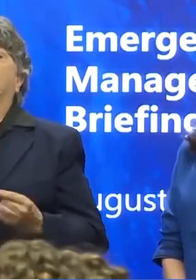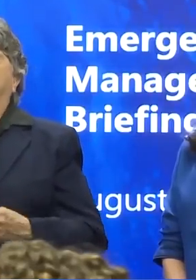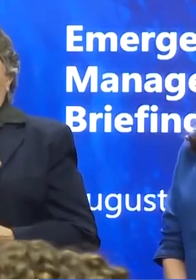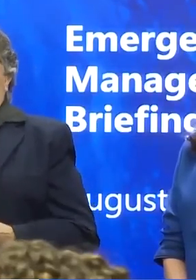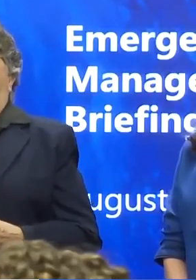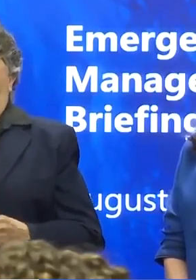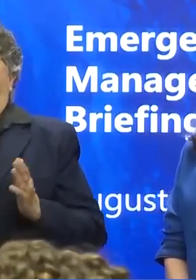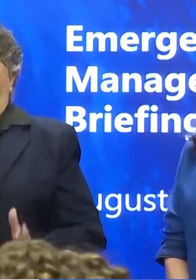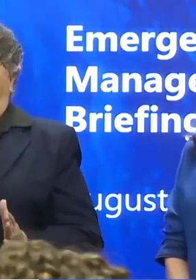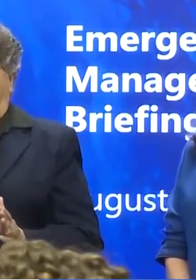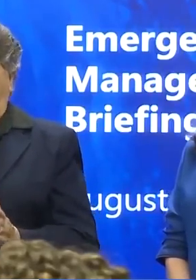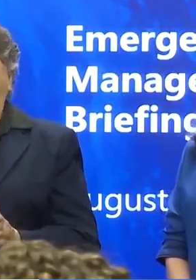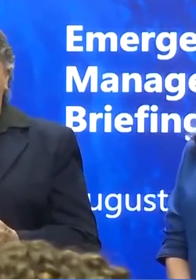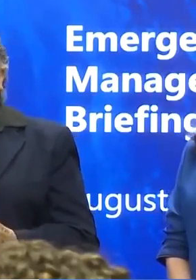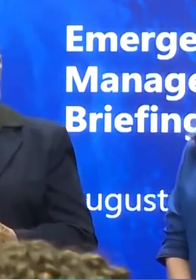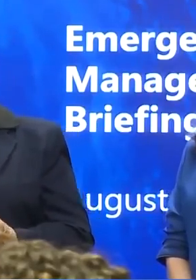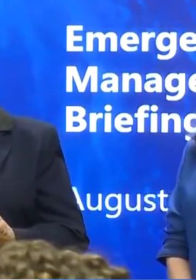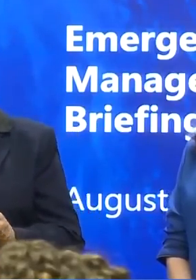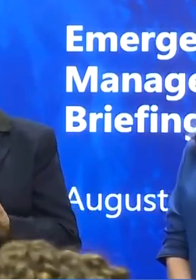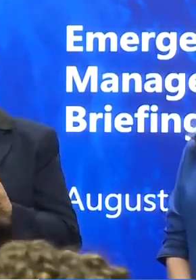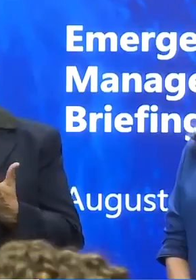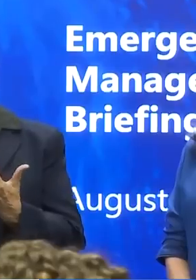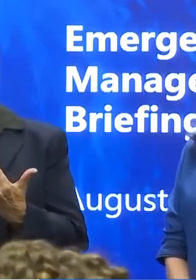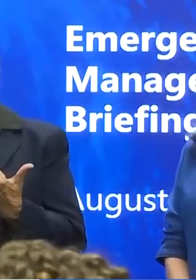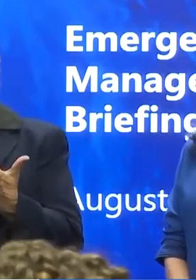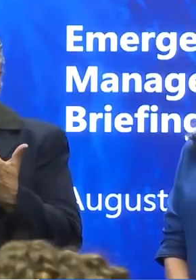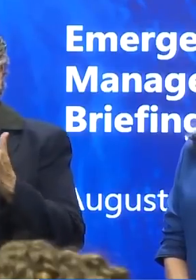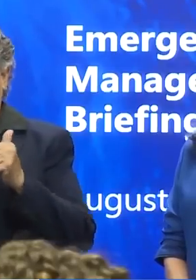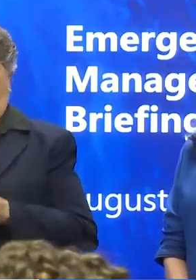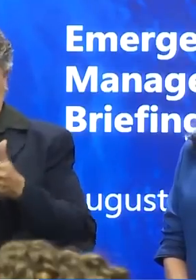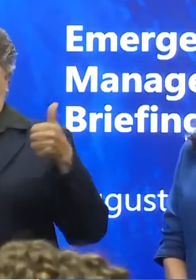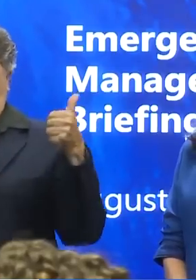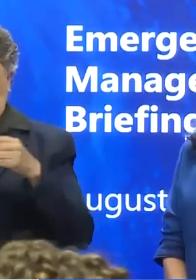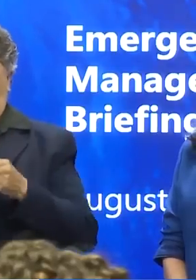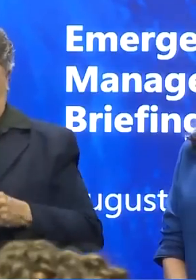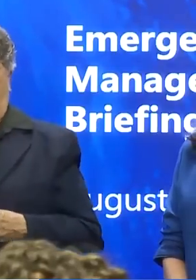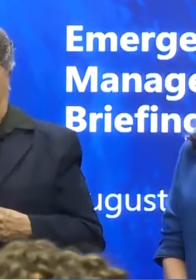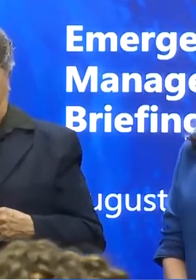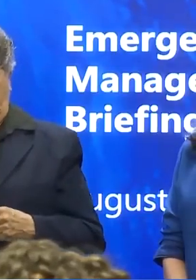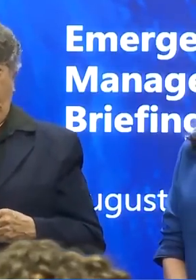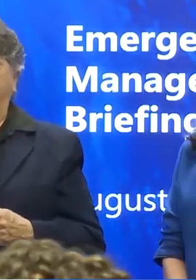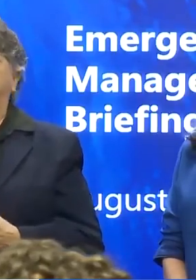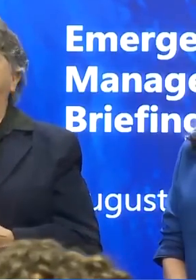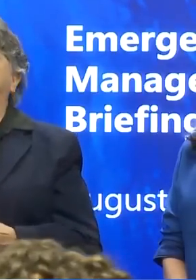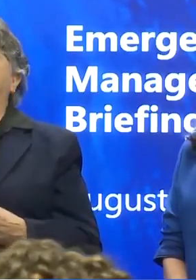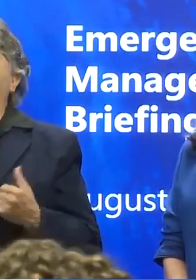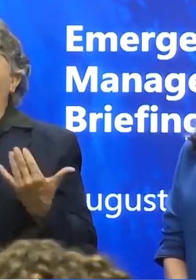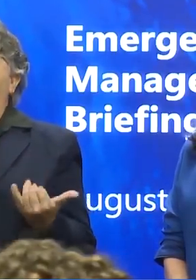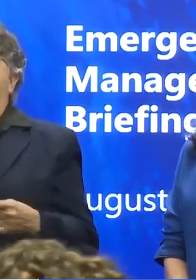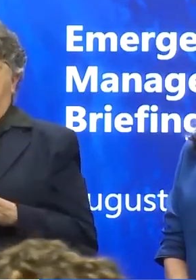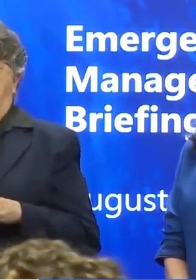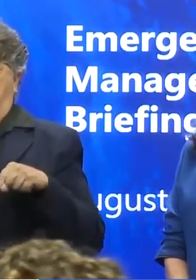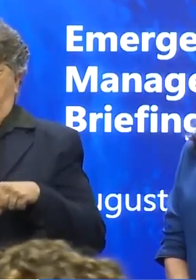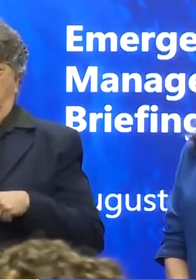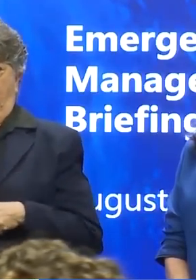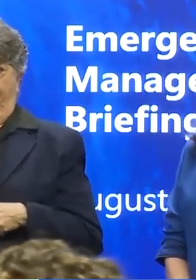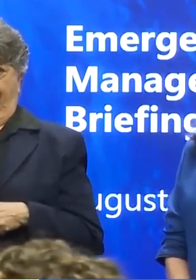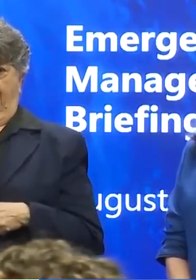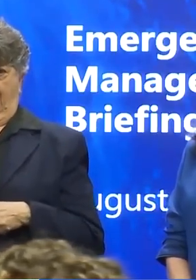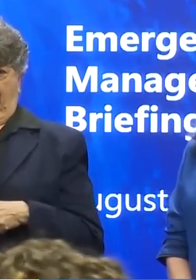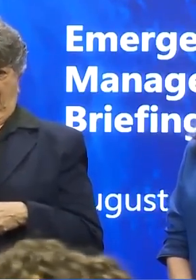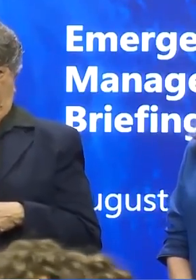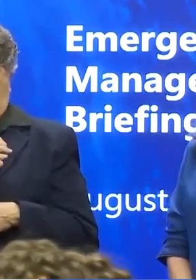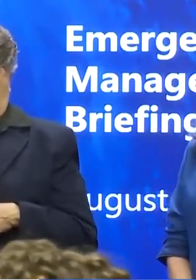Burfield, Anderson, and Jacques, and we also have members of the Pinellas County Commission. We are here in Pinellas County, which is currently